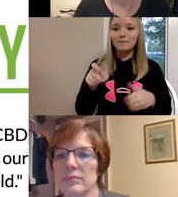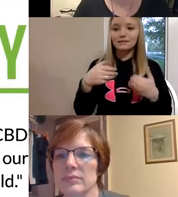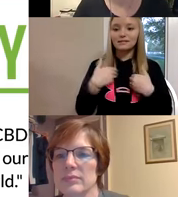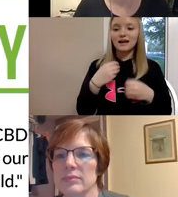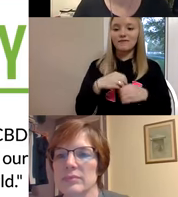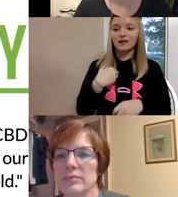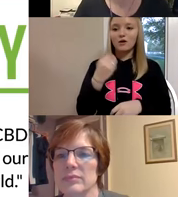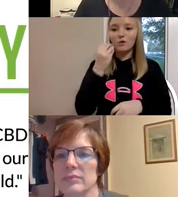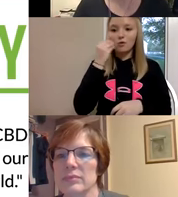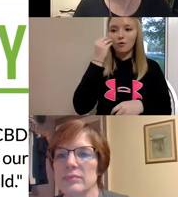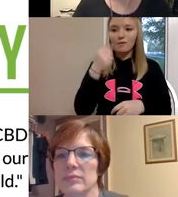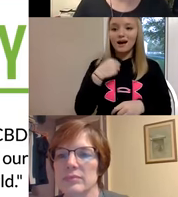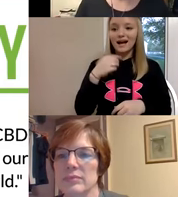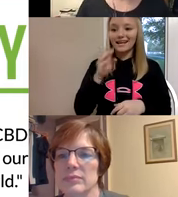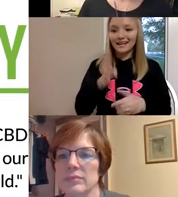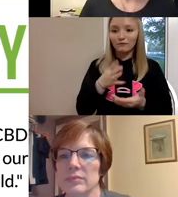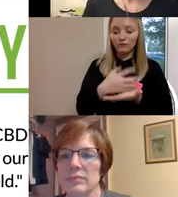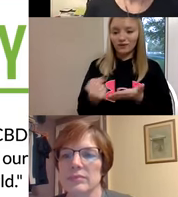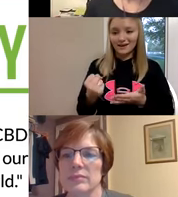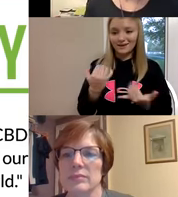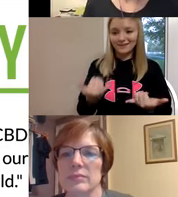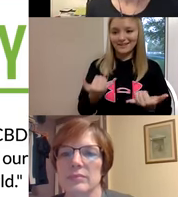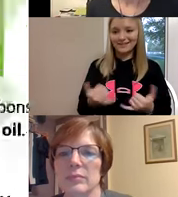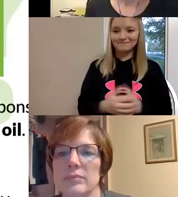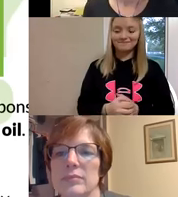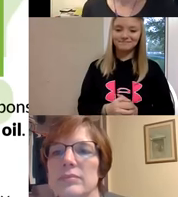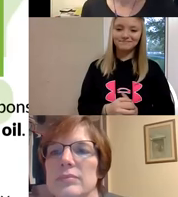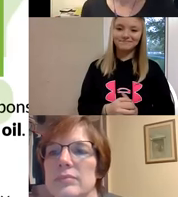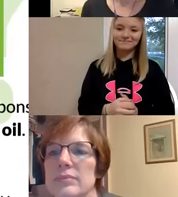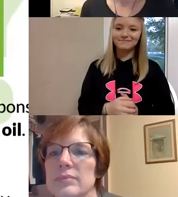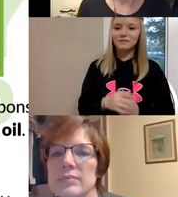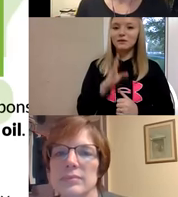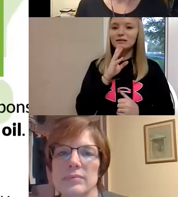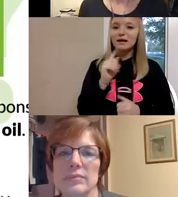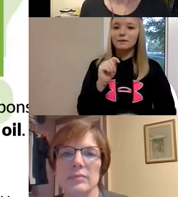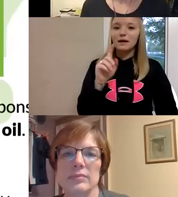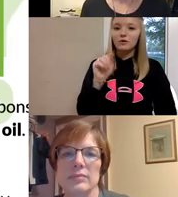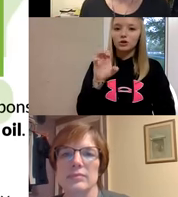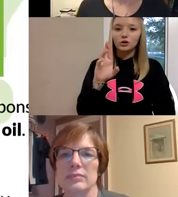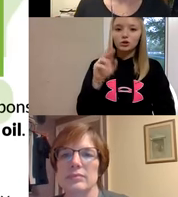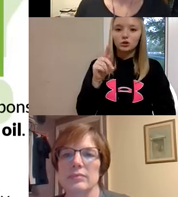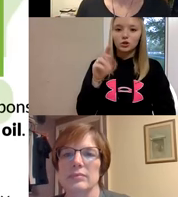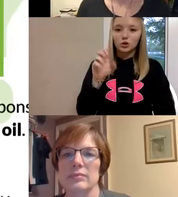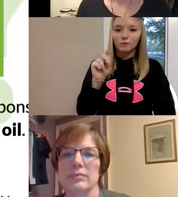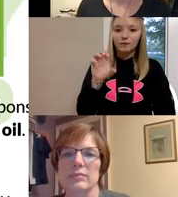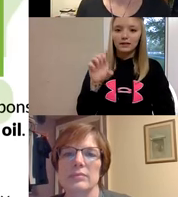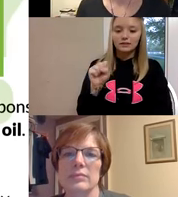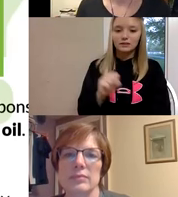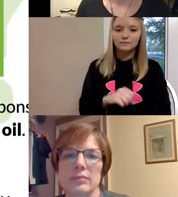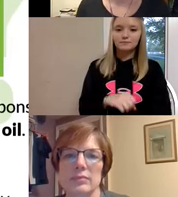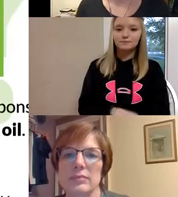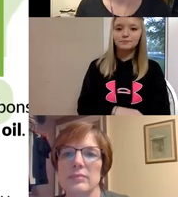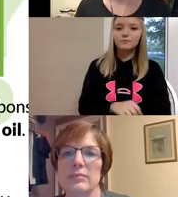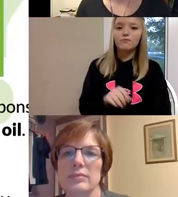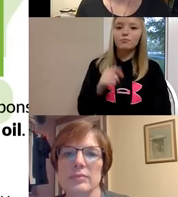do not run out of now. So let's talk about terpenes. So what are terpenes? Terpenes are good